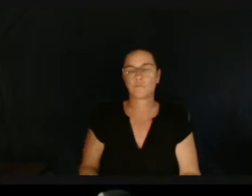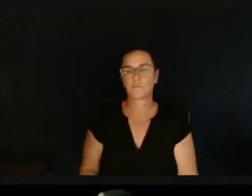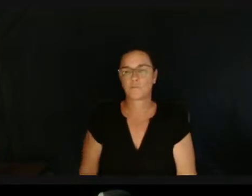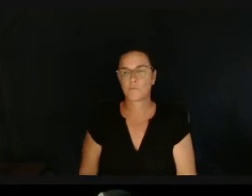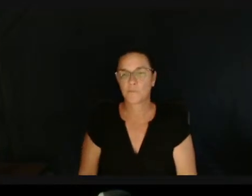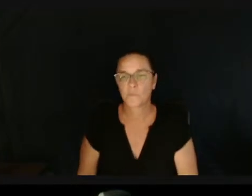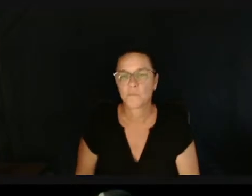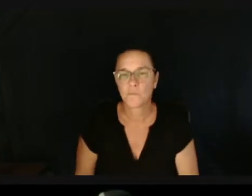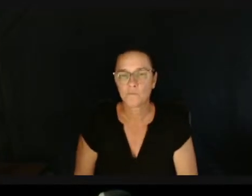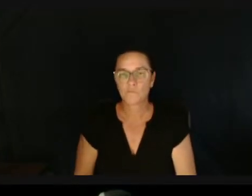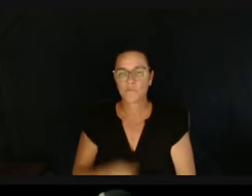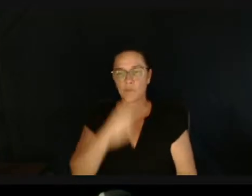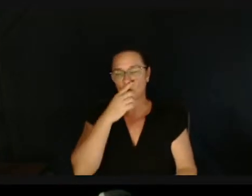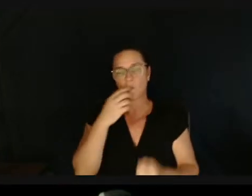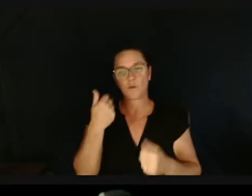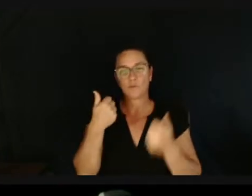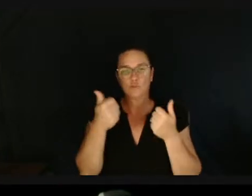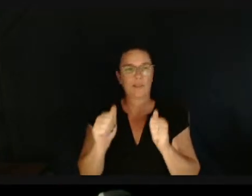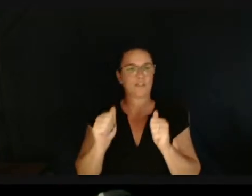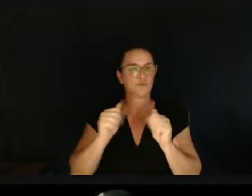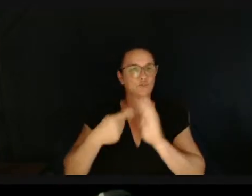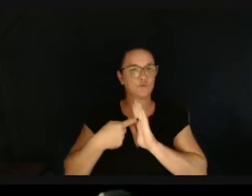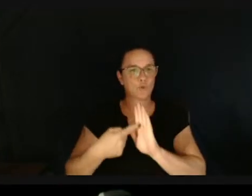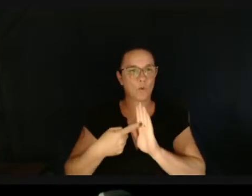side by side like we're trying to show you guys here, right? So